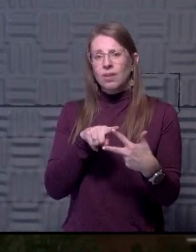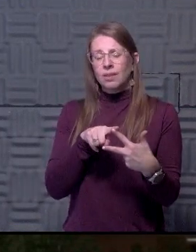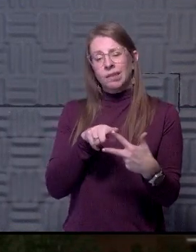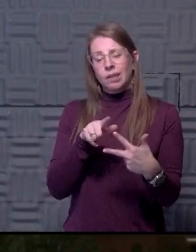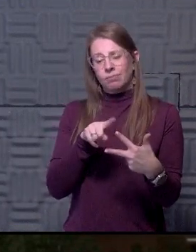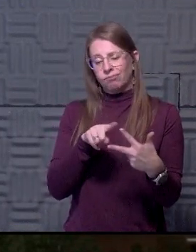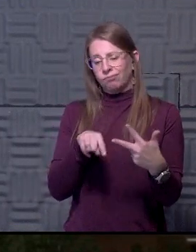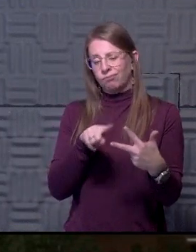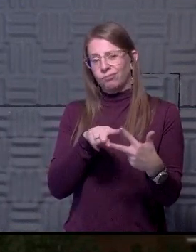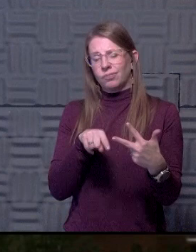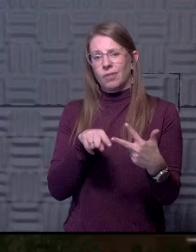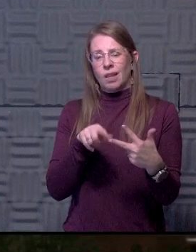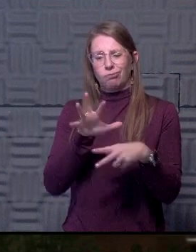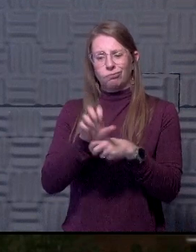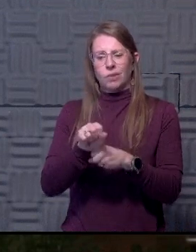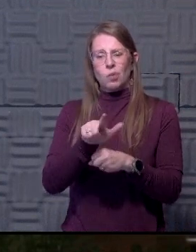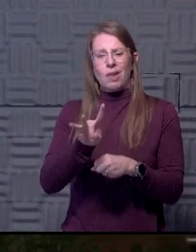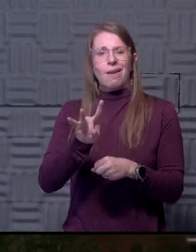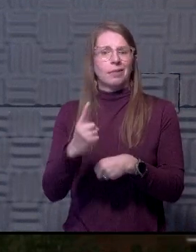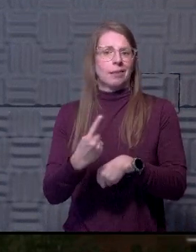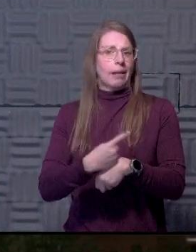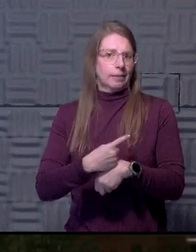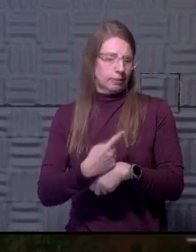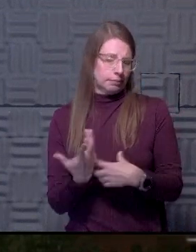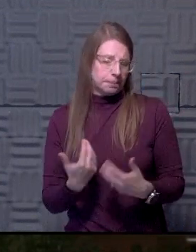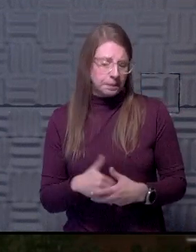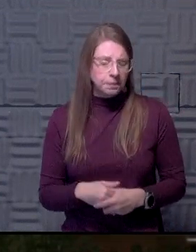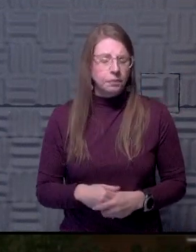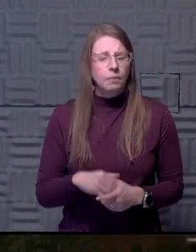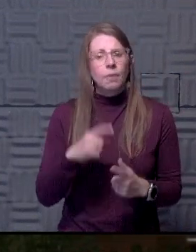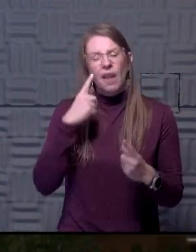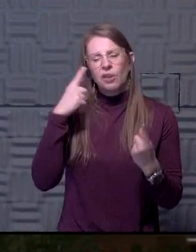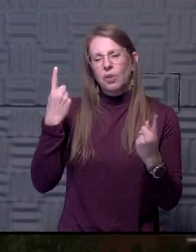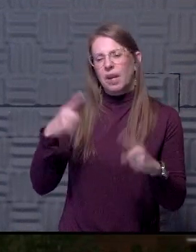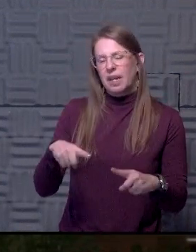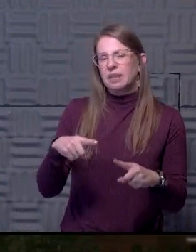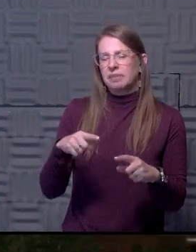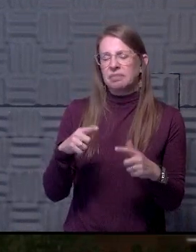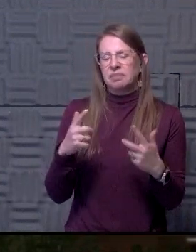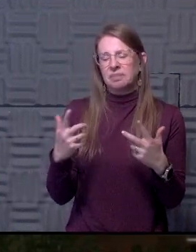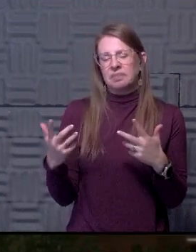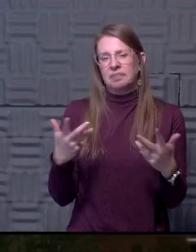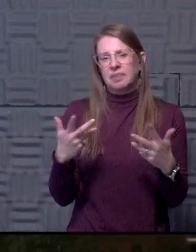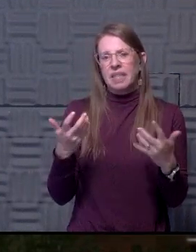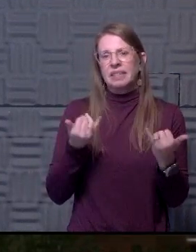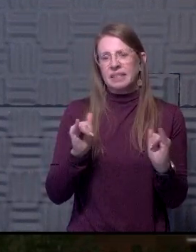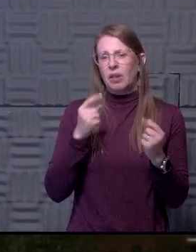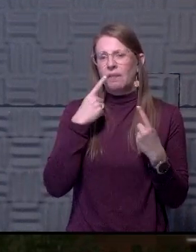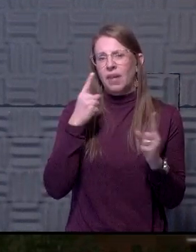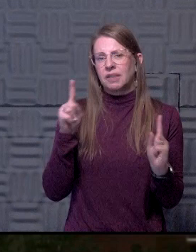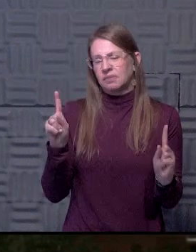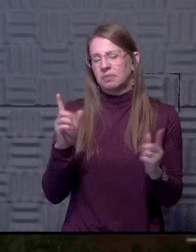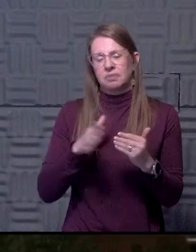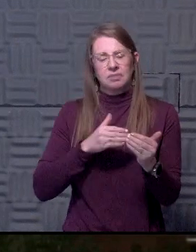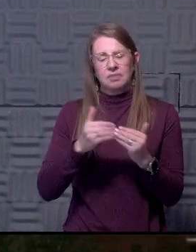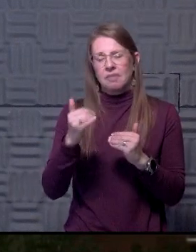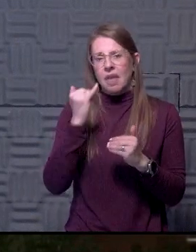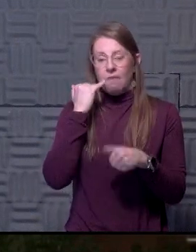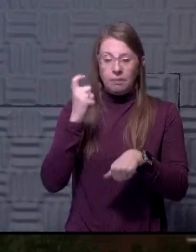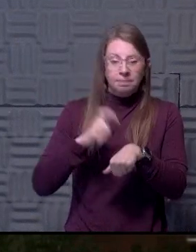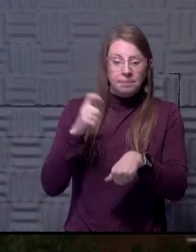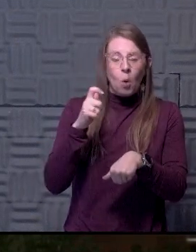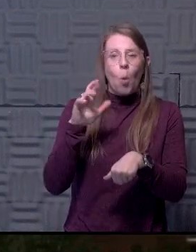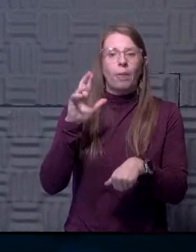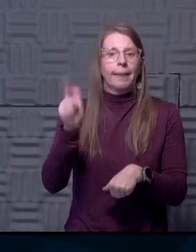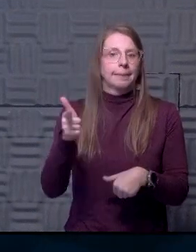other companies went for the traditional 28 days. But I agree with you. It's probably going to be the still effective, whether you get it on time